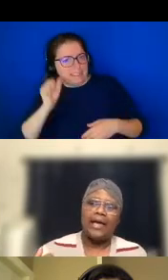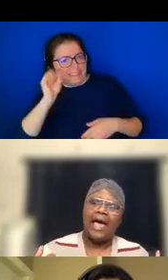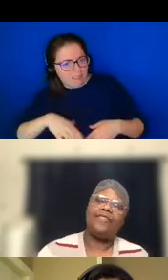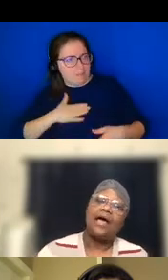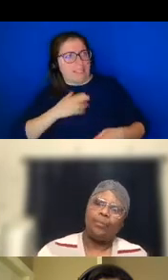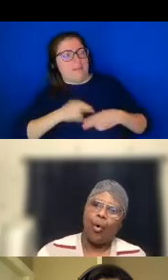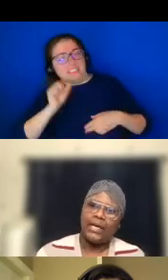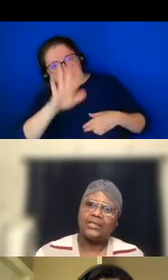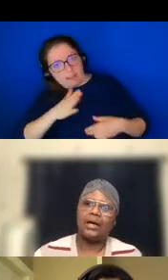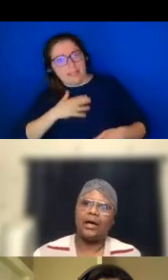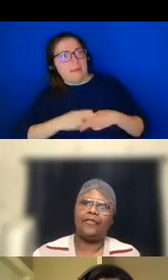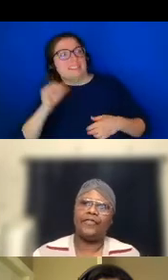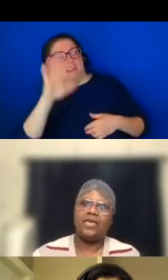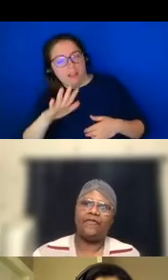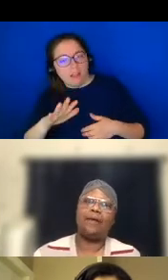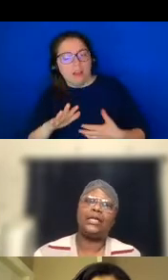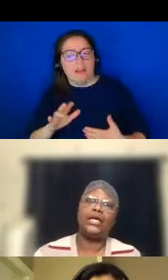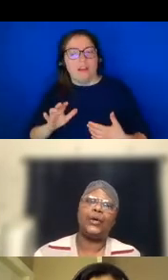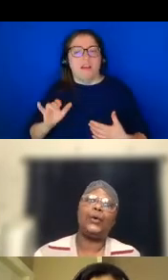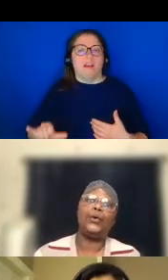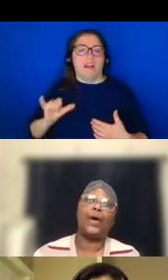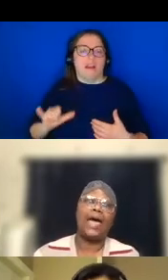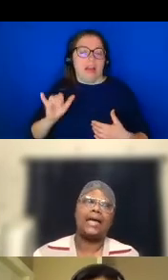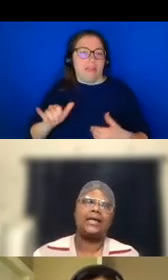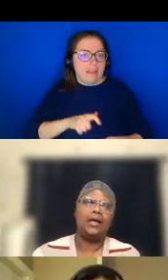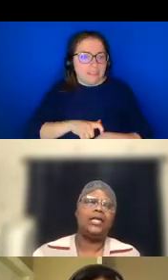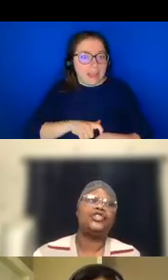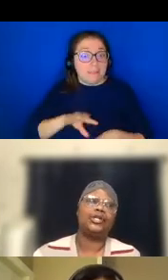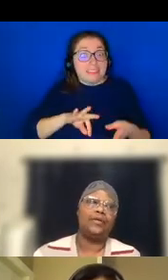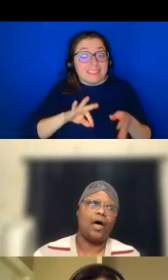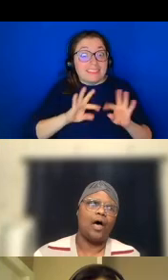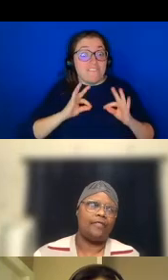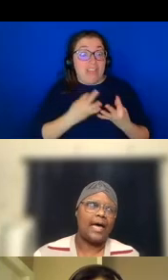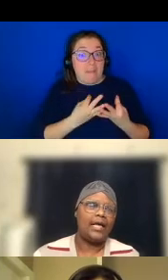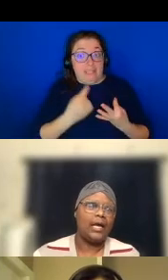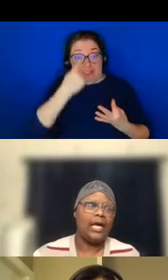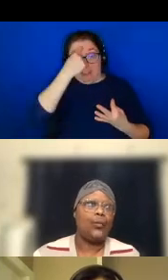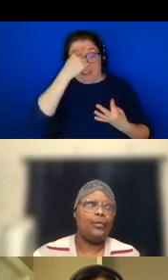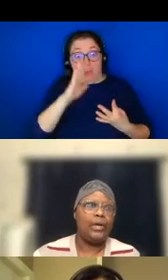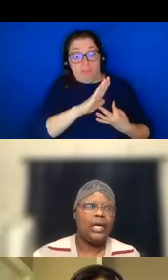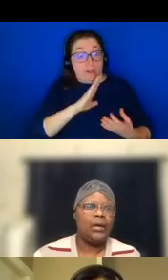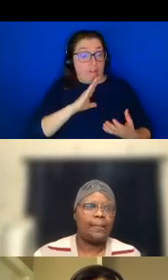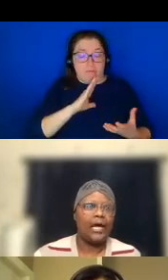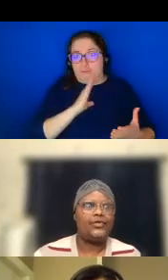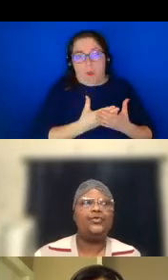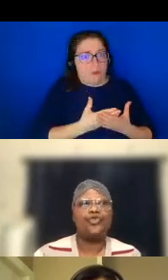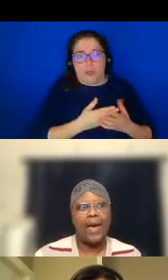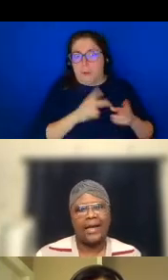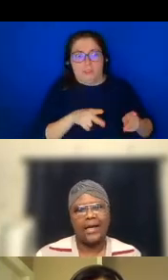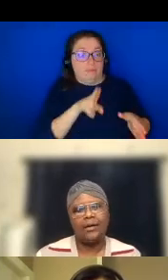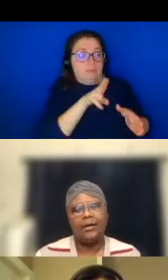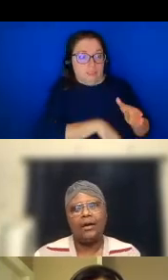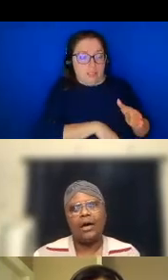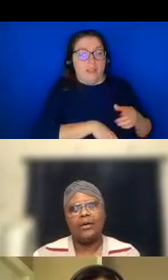And at that point, the family, who had initially thought that it would be too